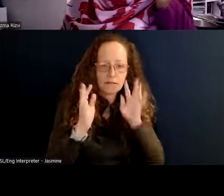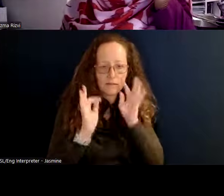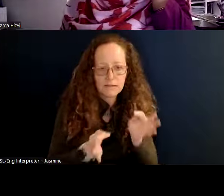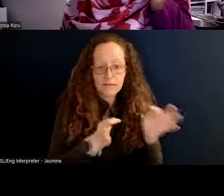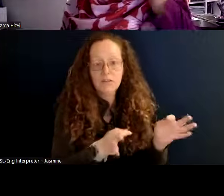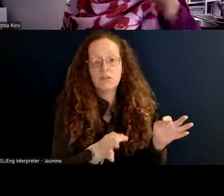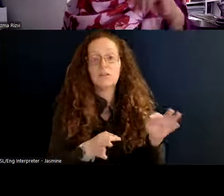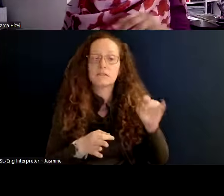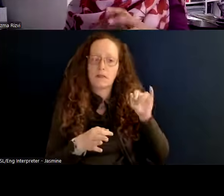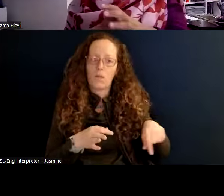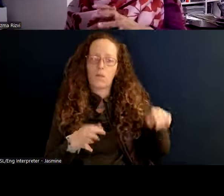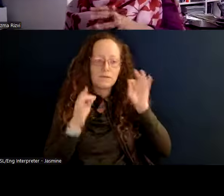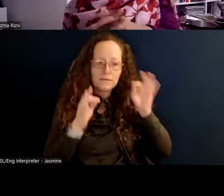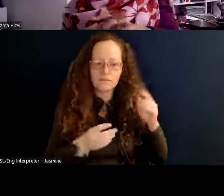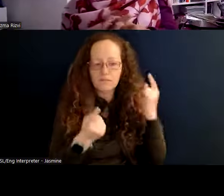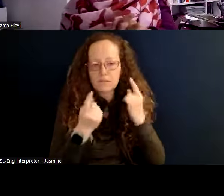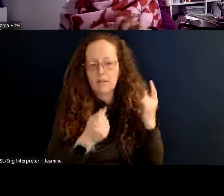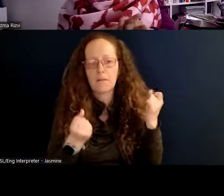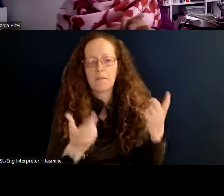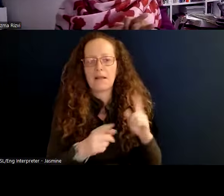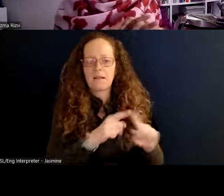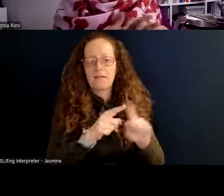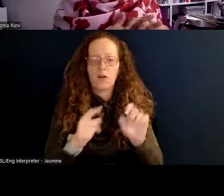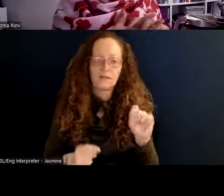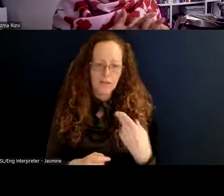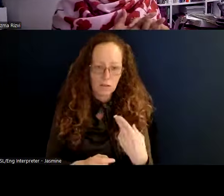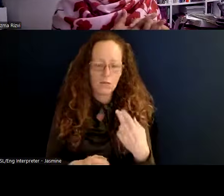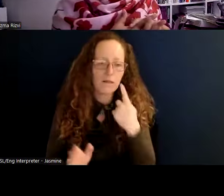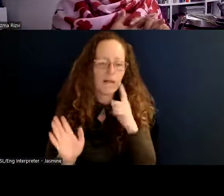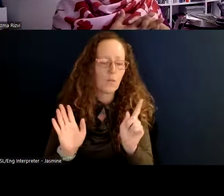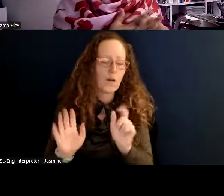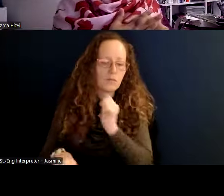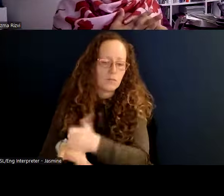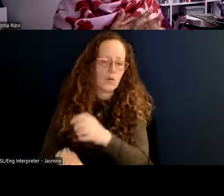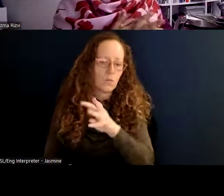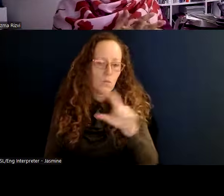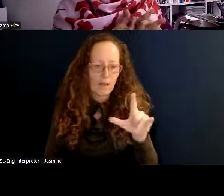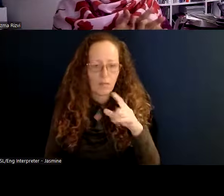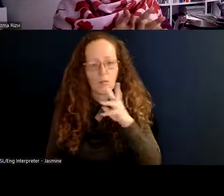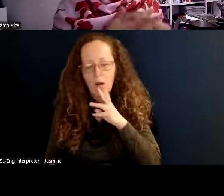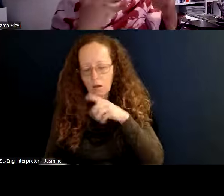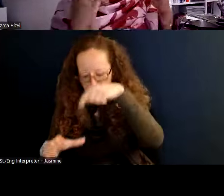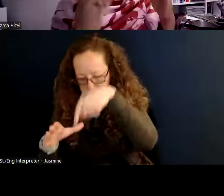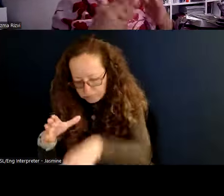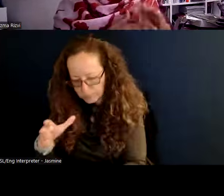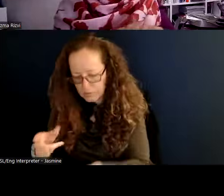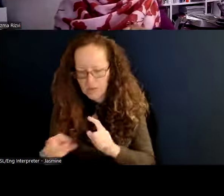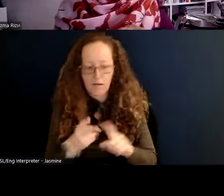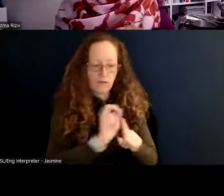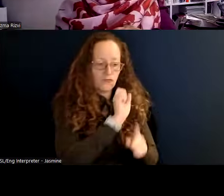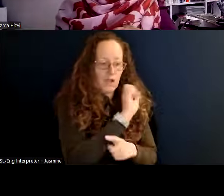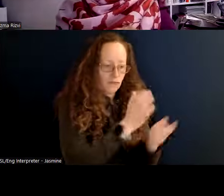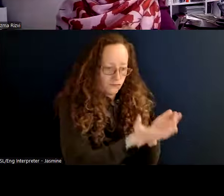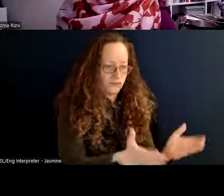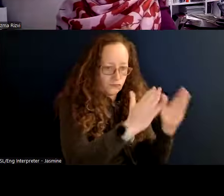in mind, such as the location of wells and trash bins. Each of these aspects can be documented